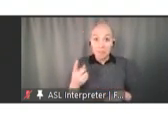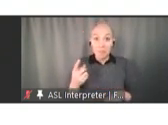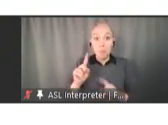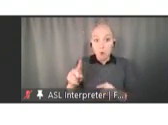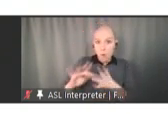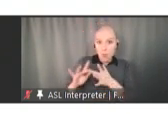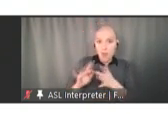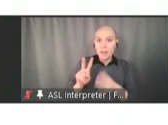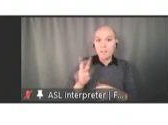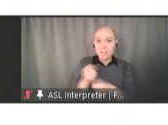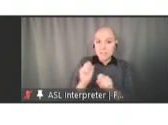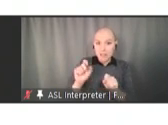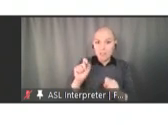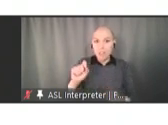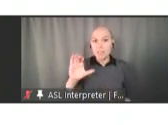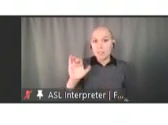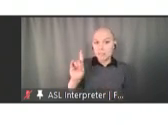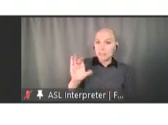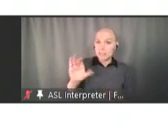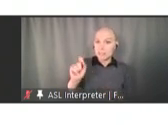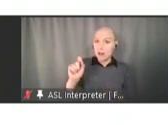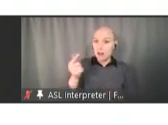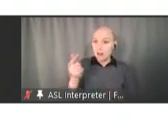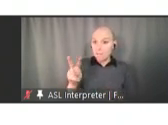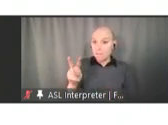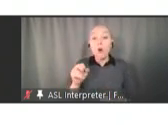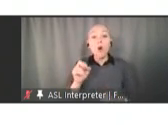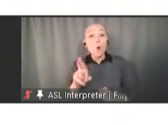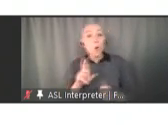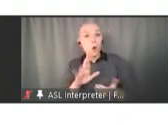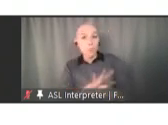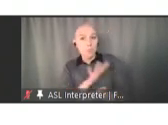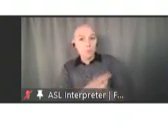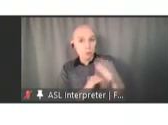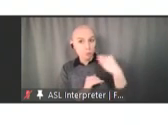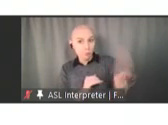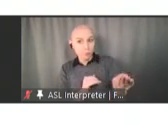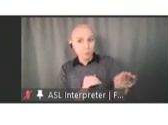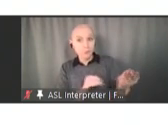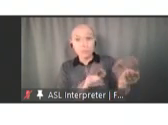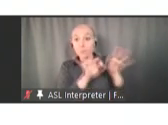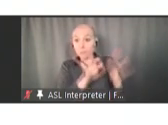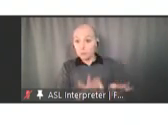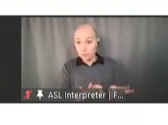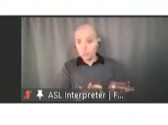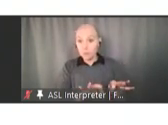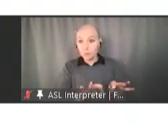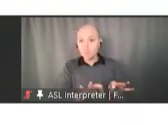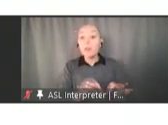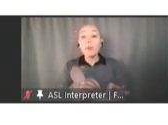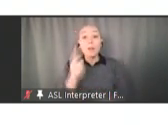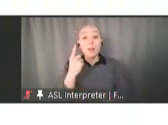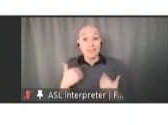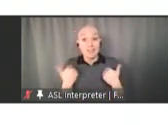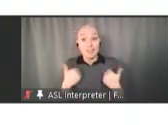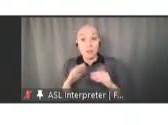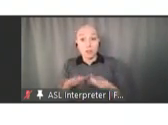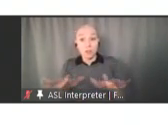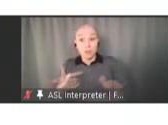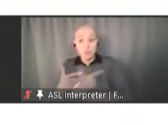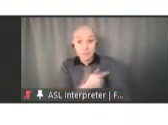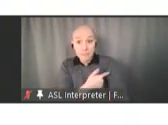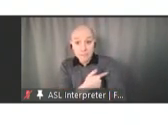vsafe.cdc.gov or provide a VSAFE information sheet. Ideally, for the vaccination of young children, this should occur